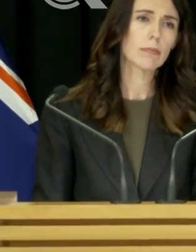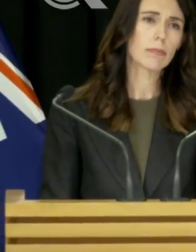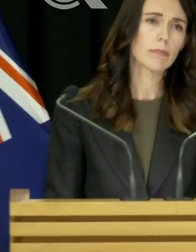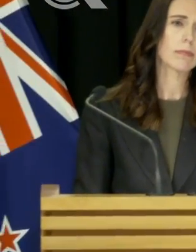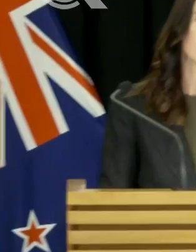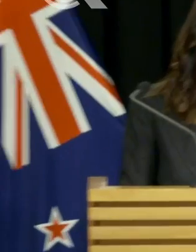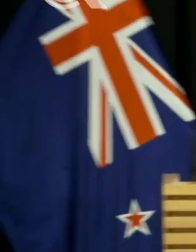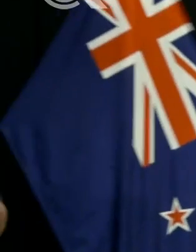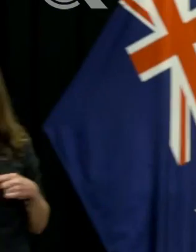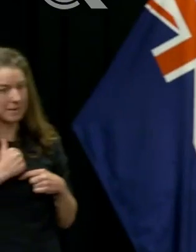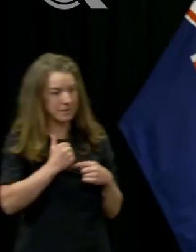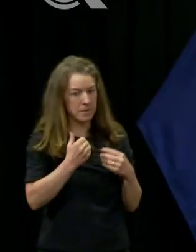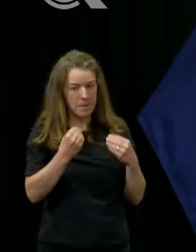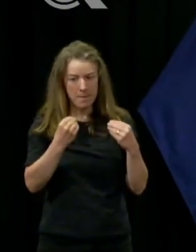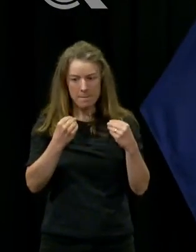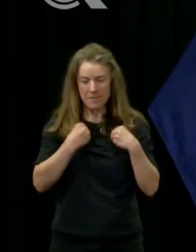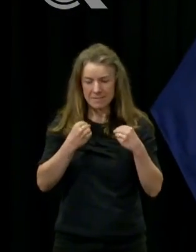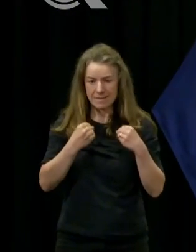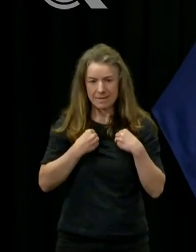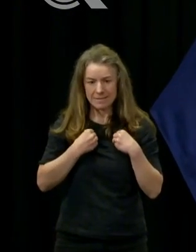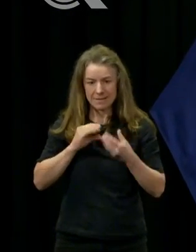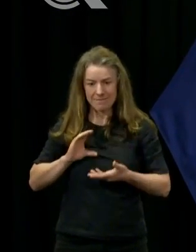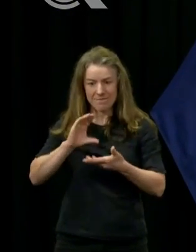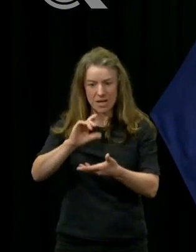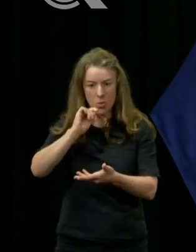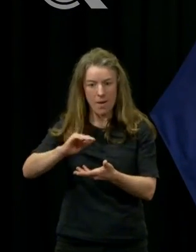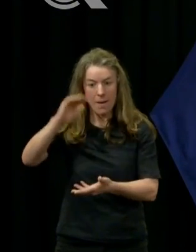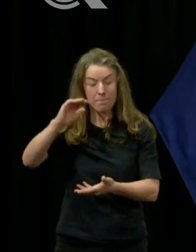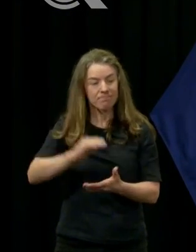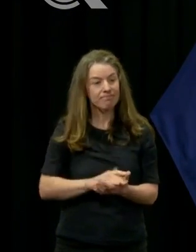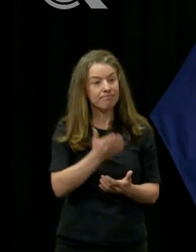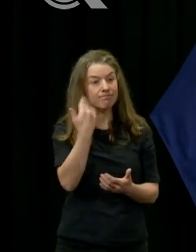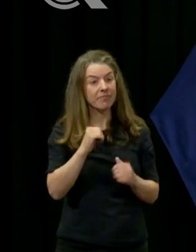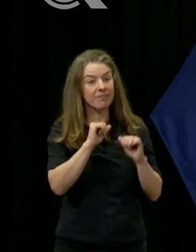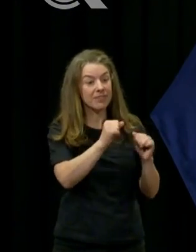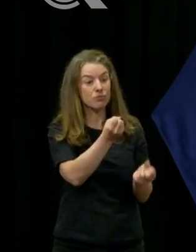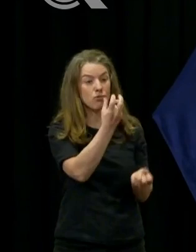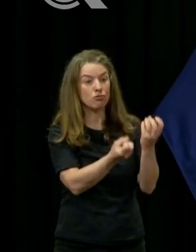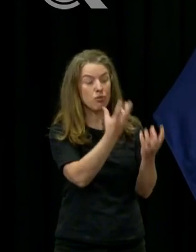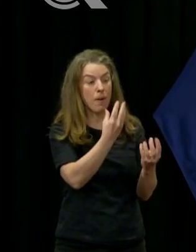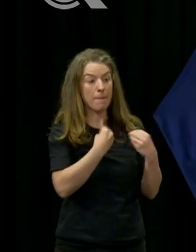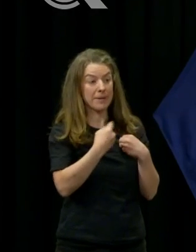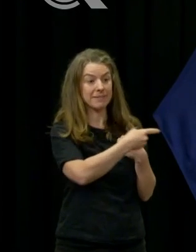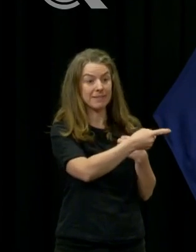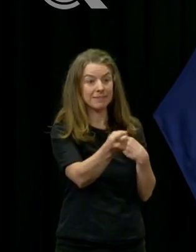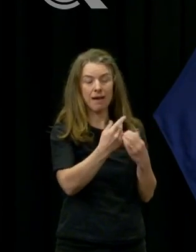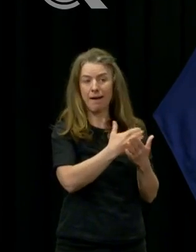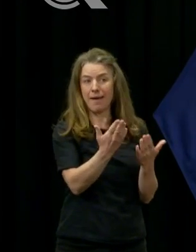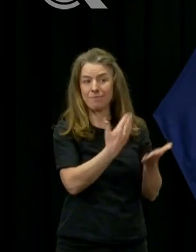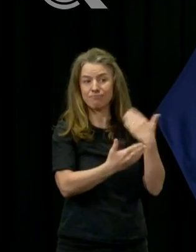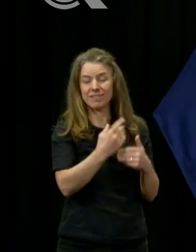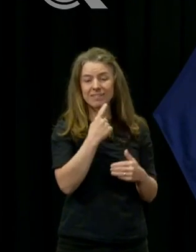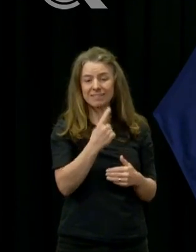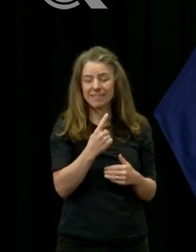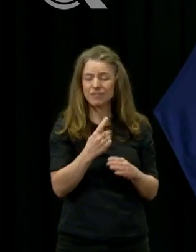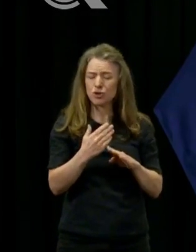need to ramp up the business continuity package exponentially? When I visited Rotorua, one of the clear messages from businesses was also go